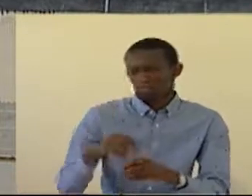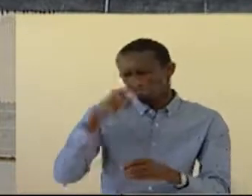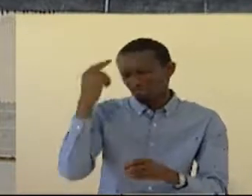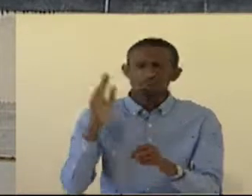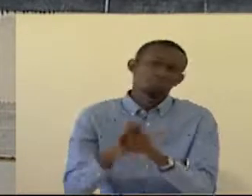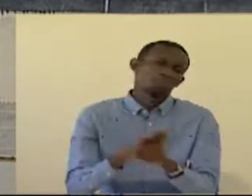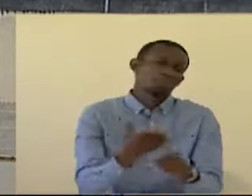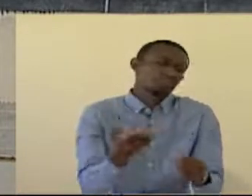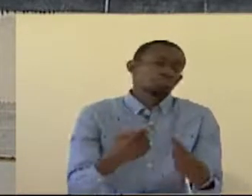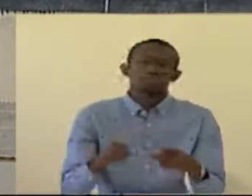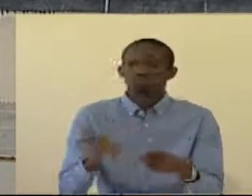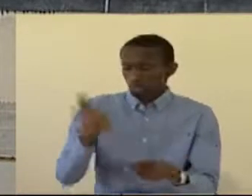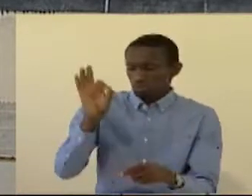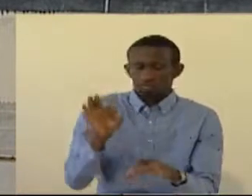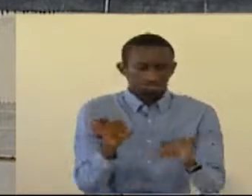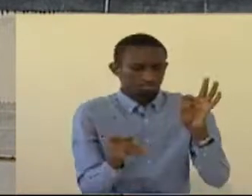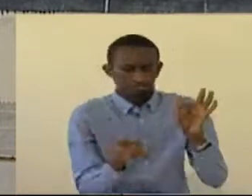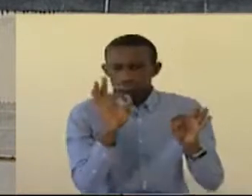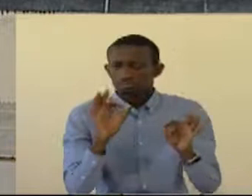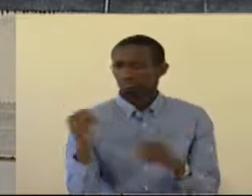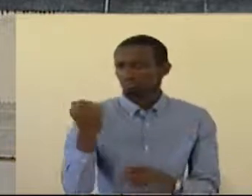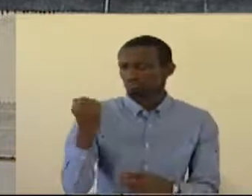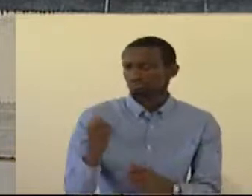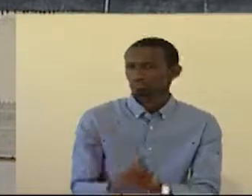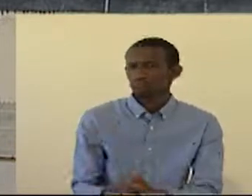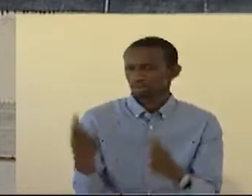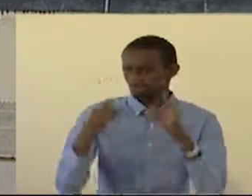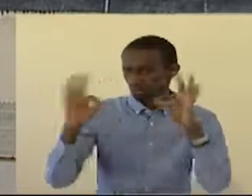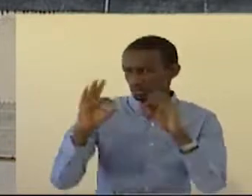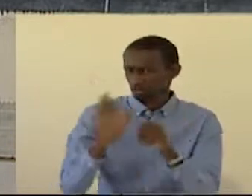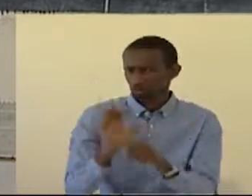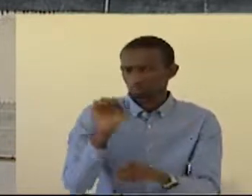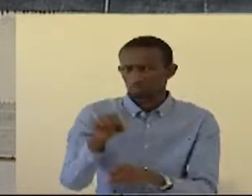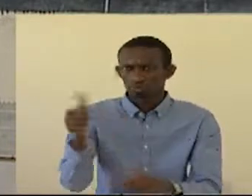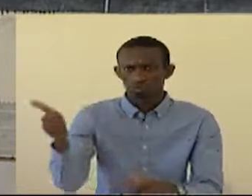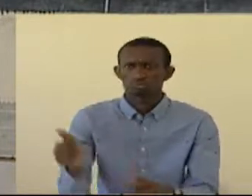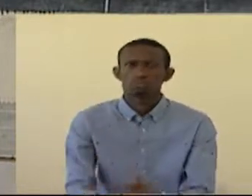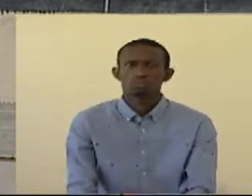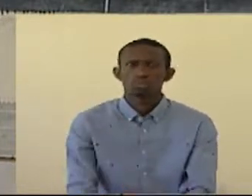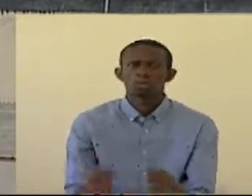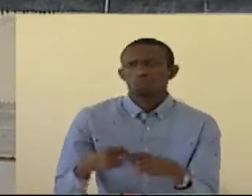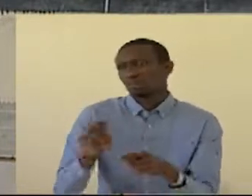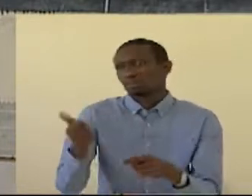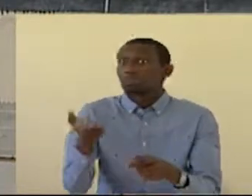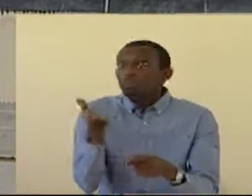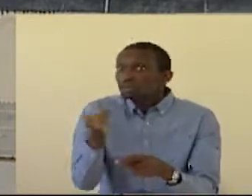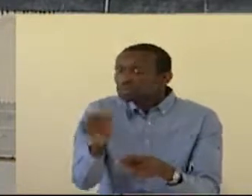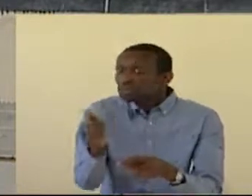can be produced, but here we mainly write the main product. But the other product here can be